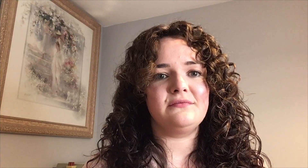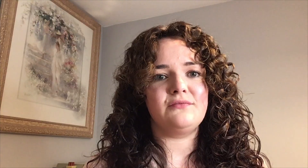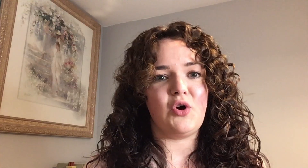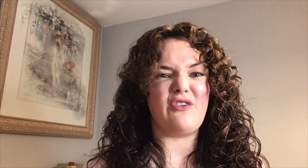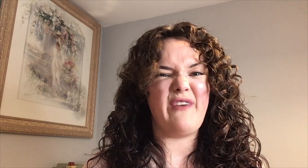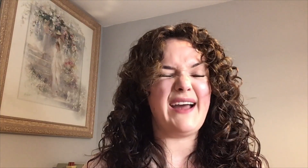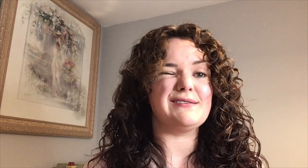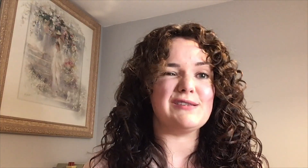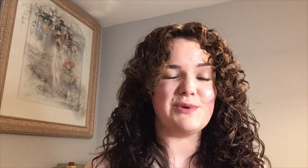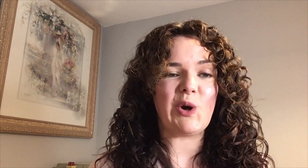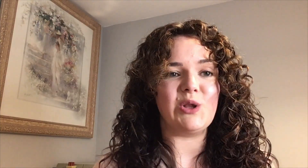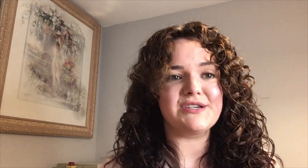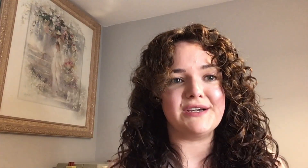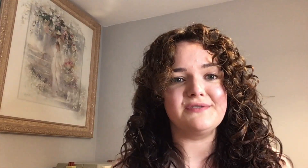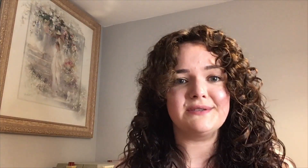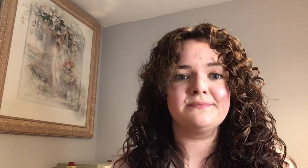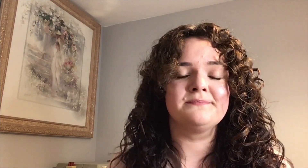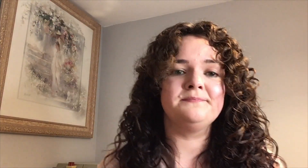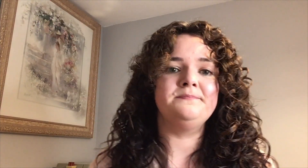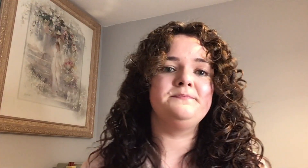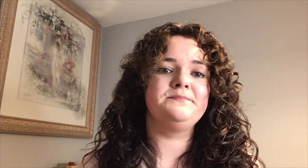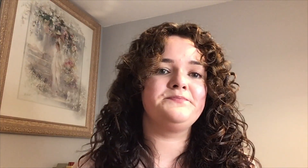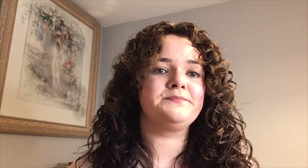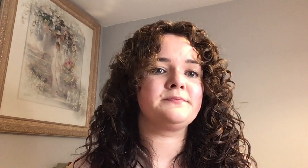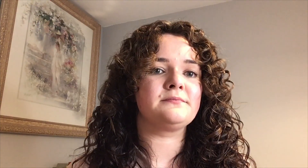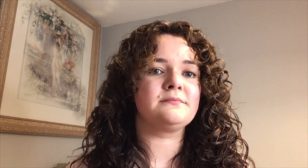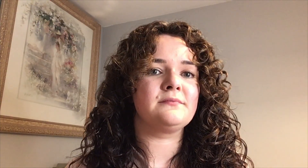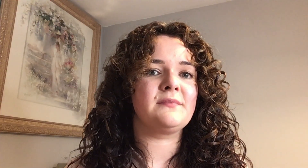have, or fans as we call ourselves.